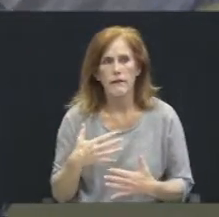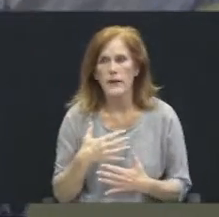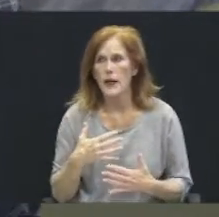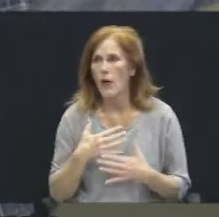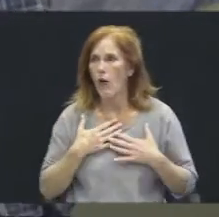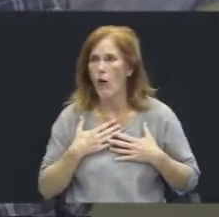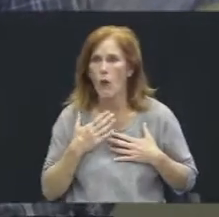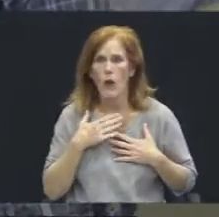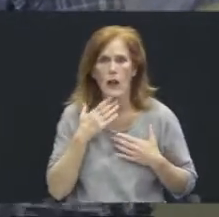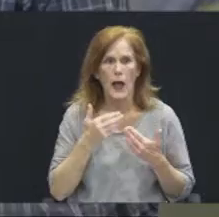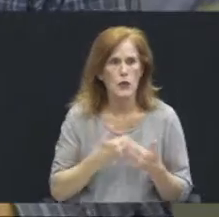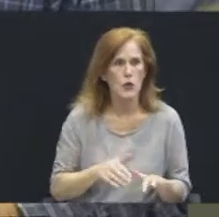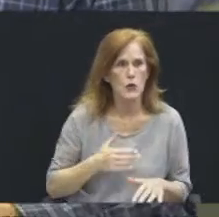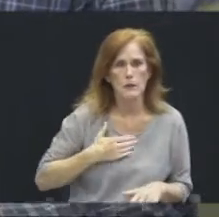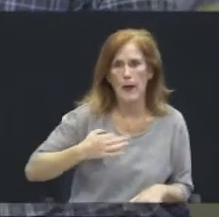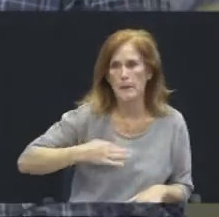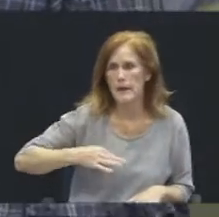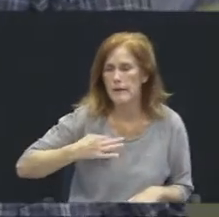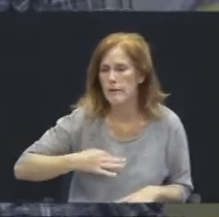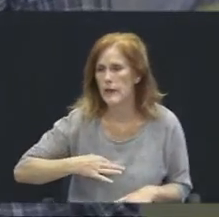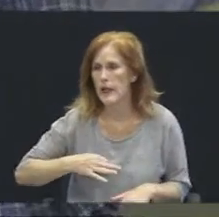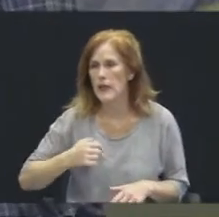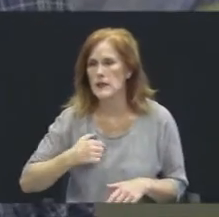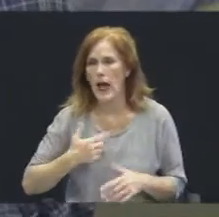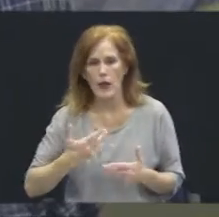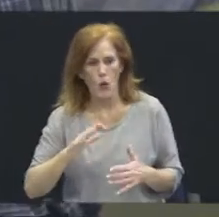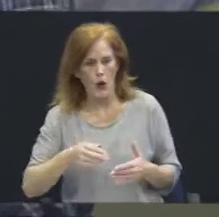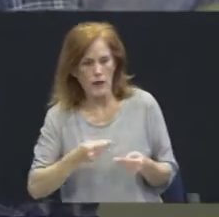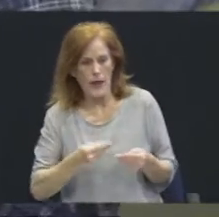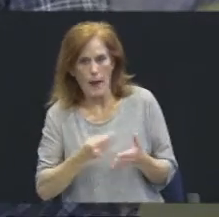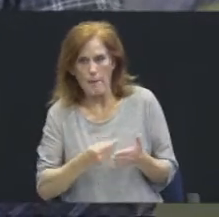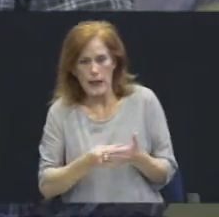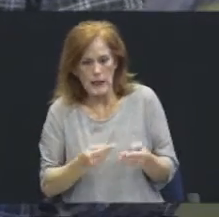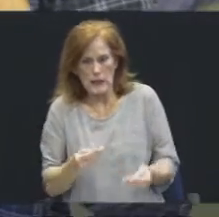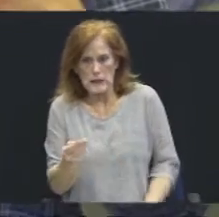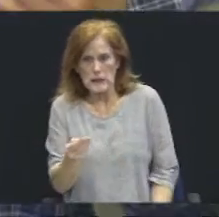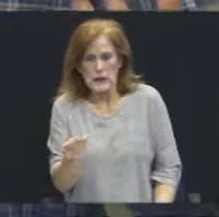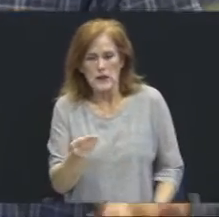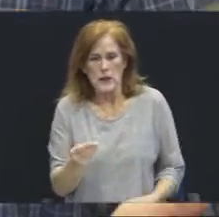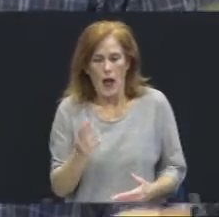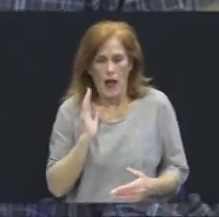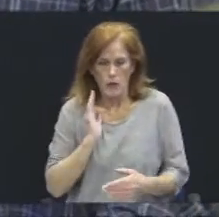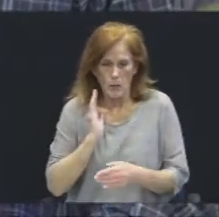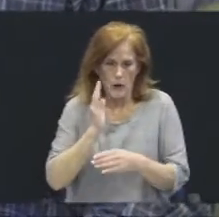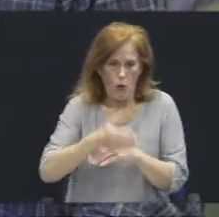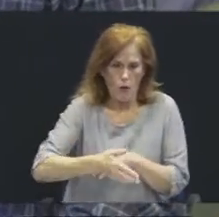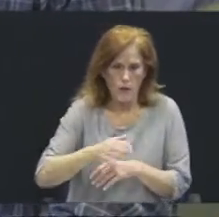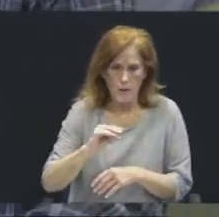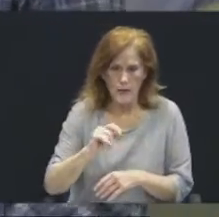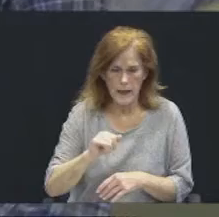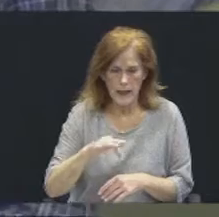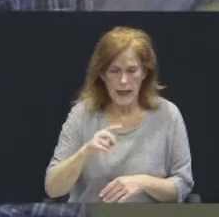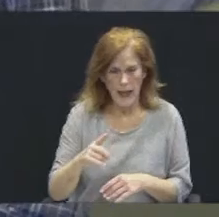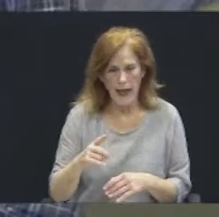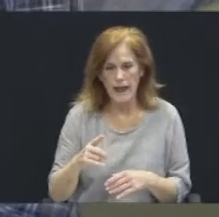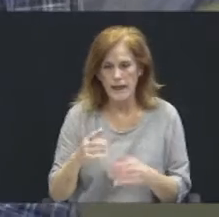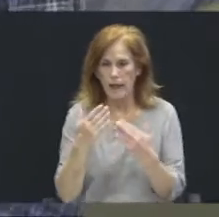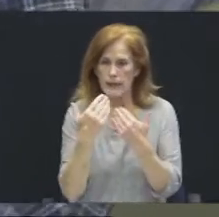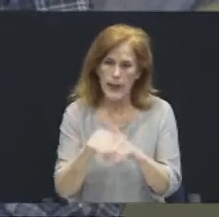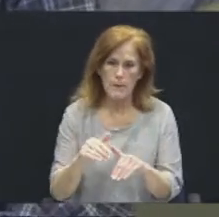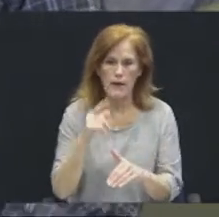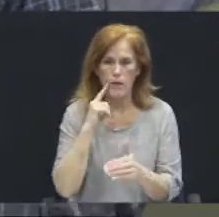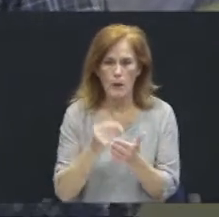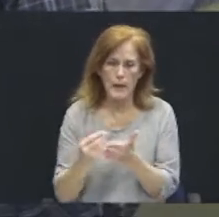am I gonna lose my benefits? I don't want this money. It's gonna put me over the Medicaid threshold.